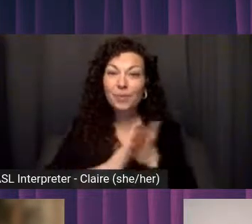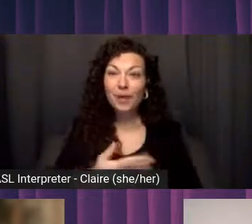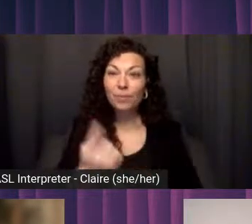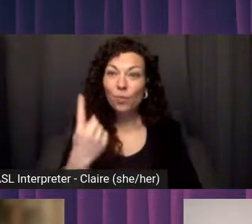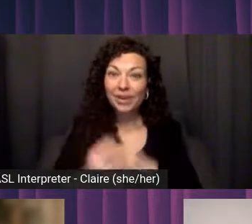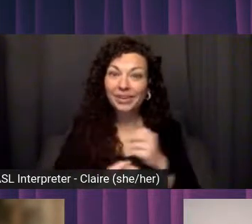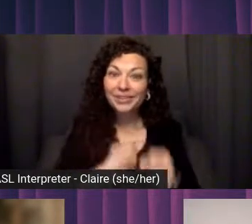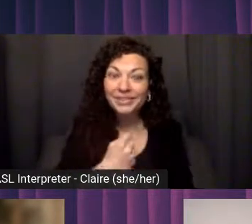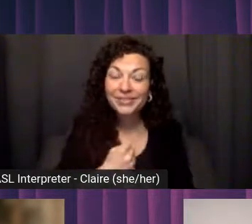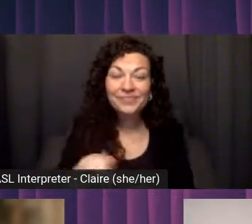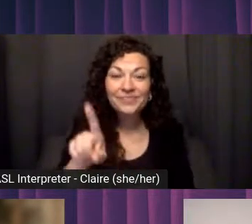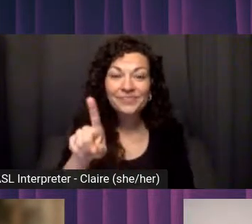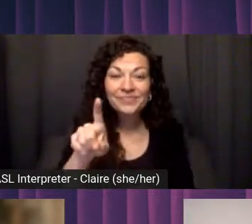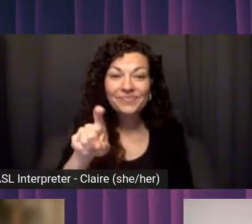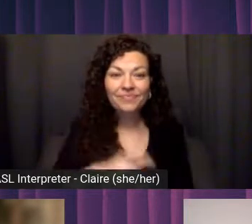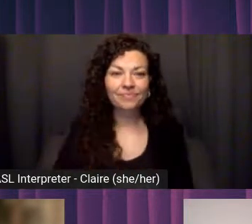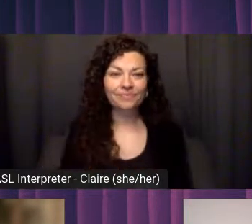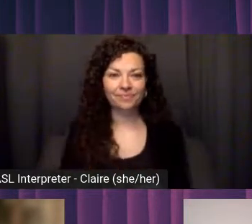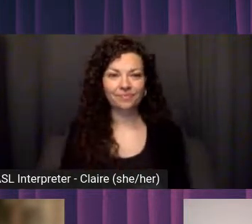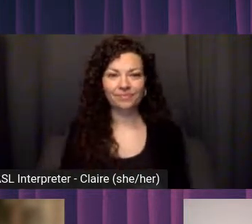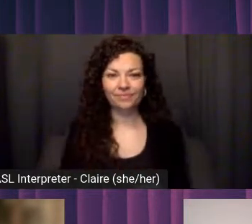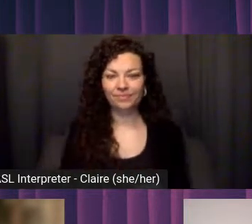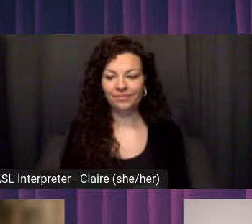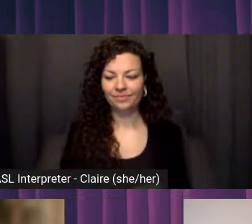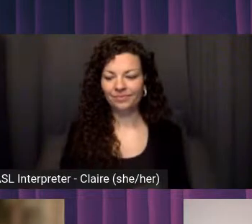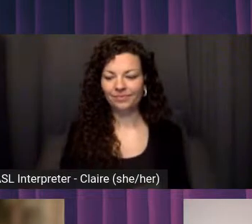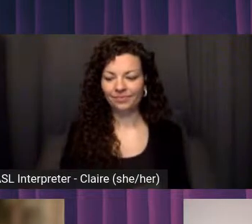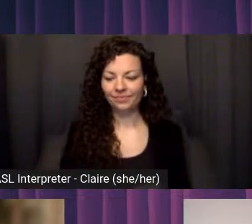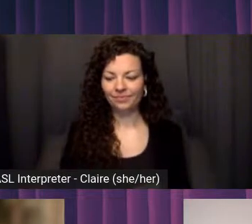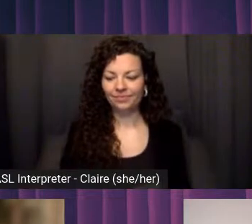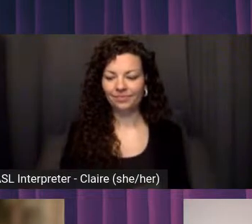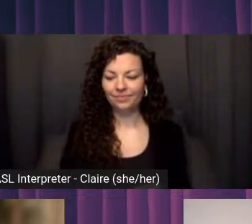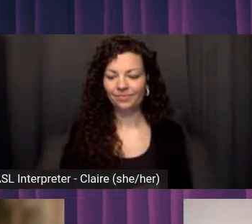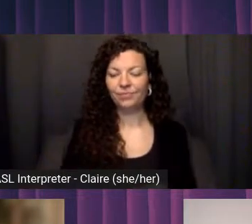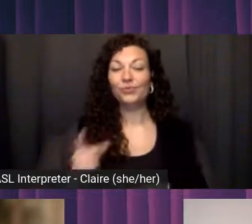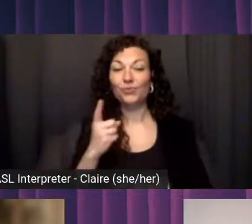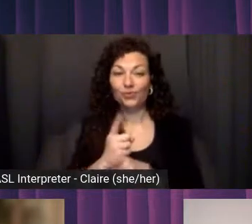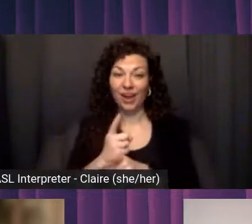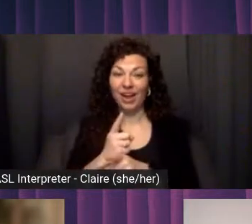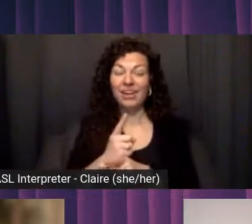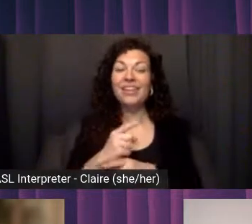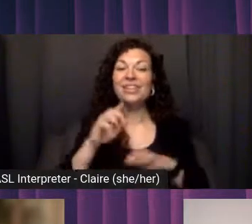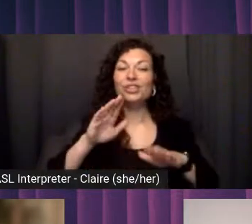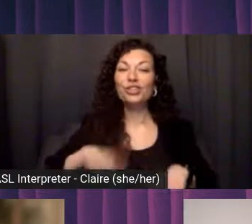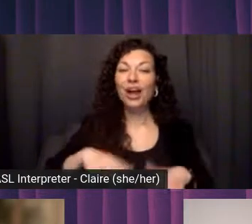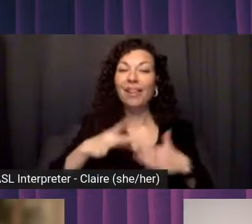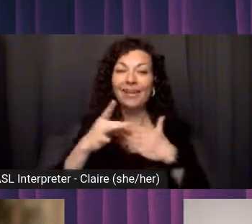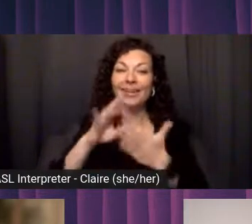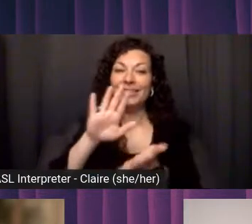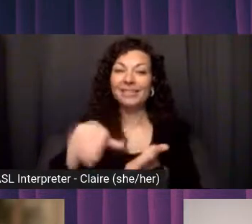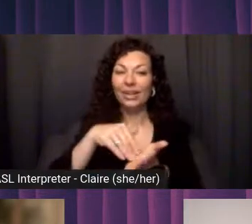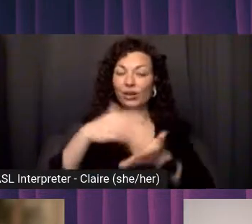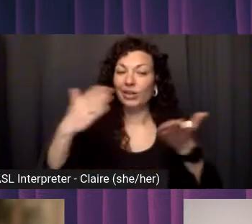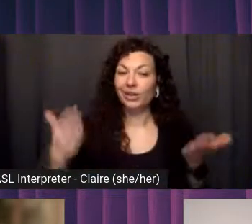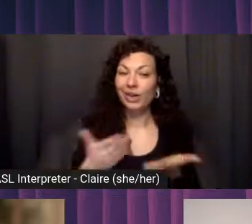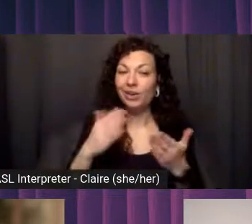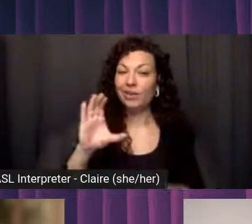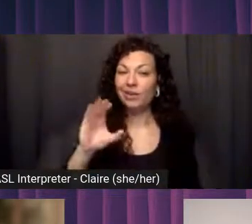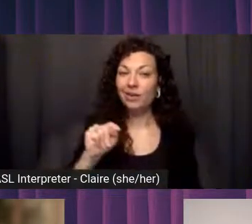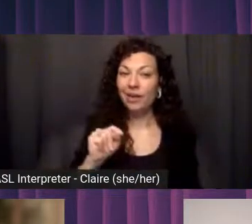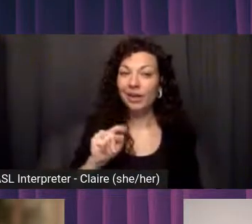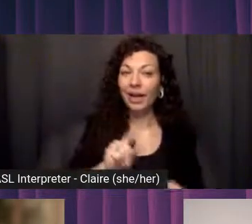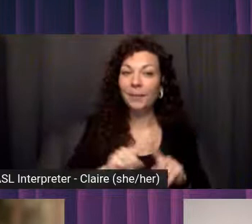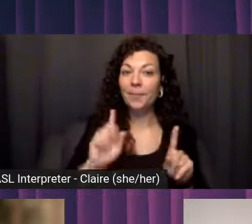so while the Child Guidance Center has been in Connecticut for quite some time,